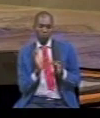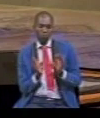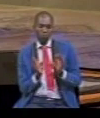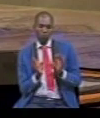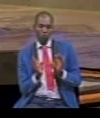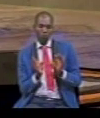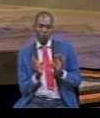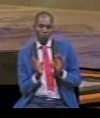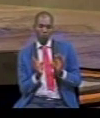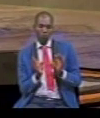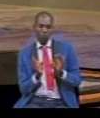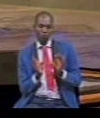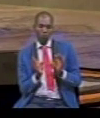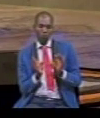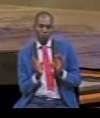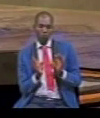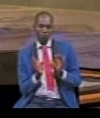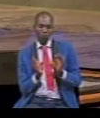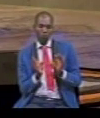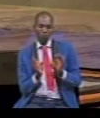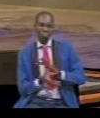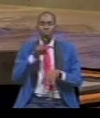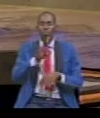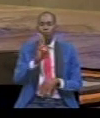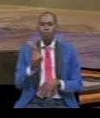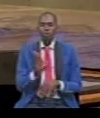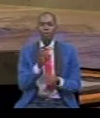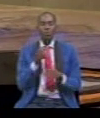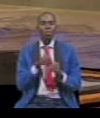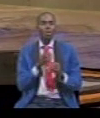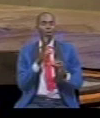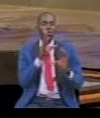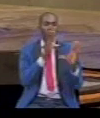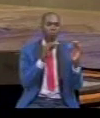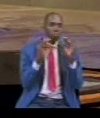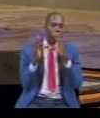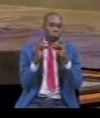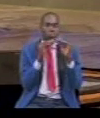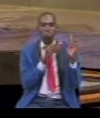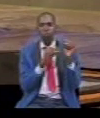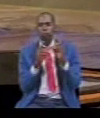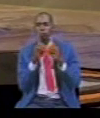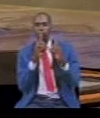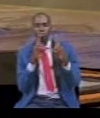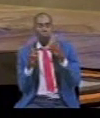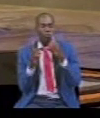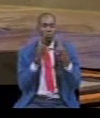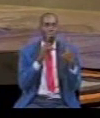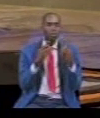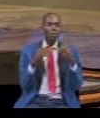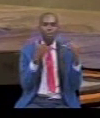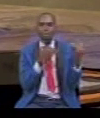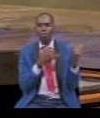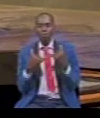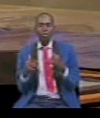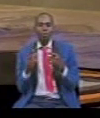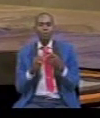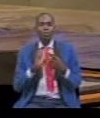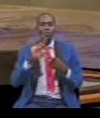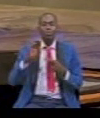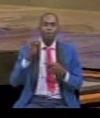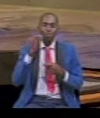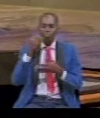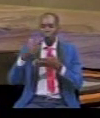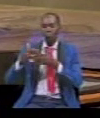the time you spend in just talking and talking and talking to your neighbors, convert part